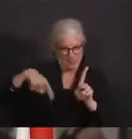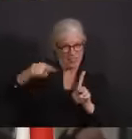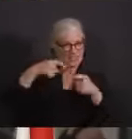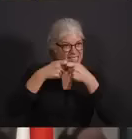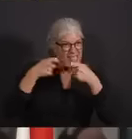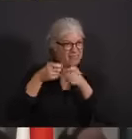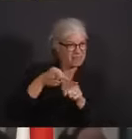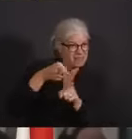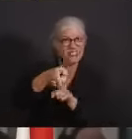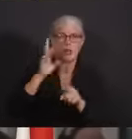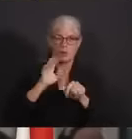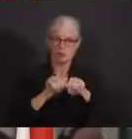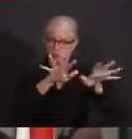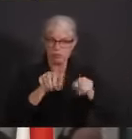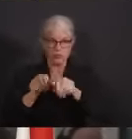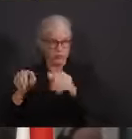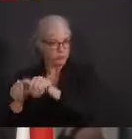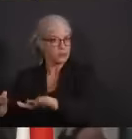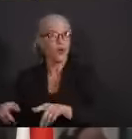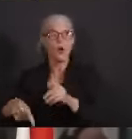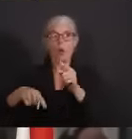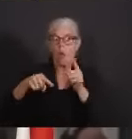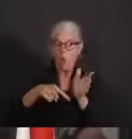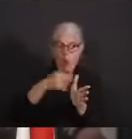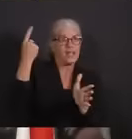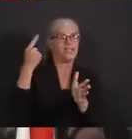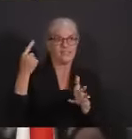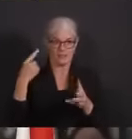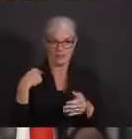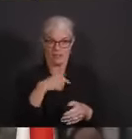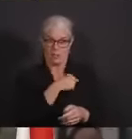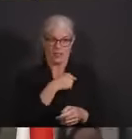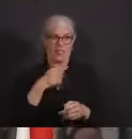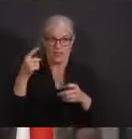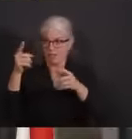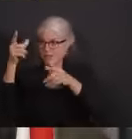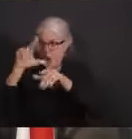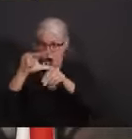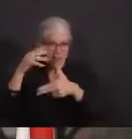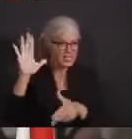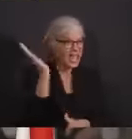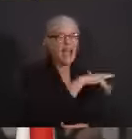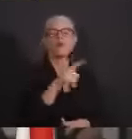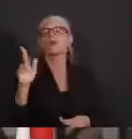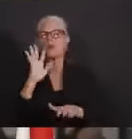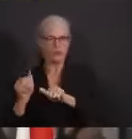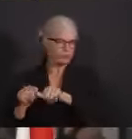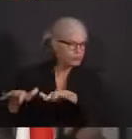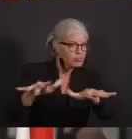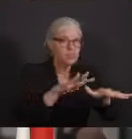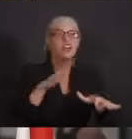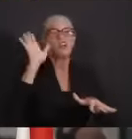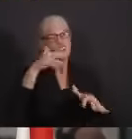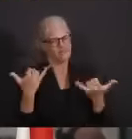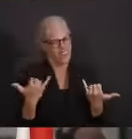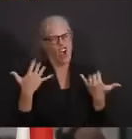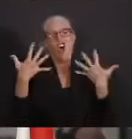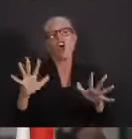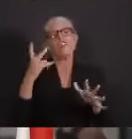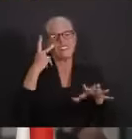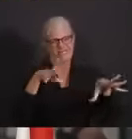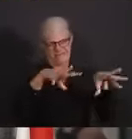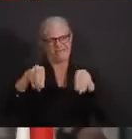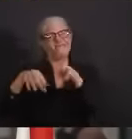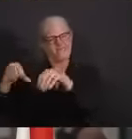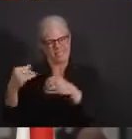with power restoration. We're already seeing power outages. You're going to continue to see a lot more power outages over the course